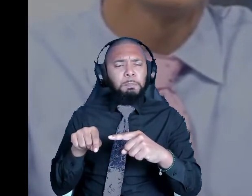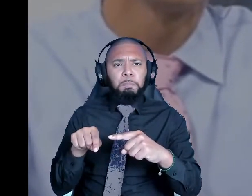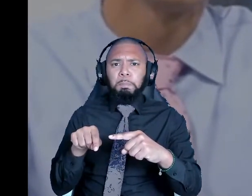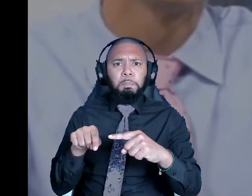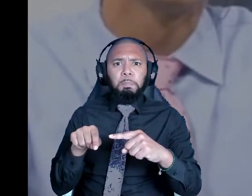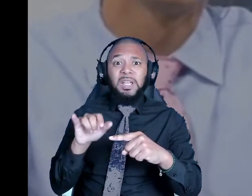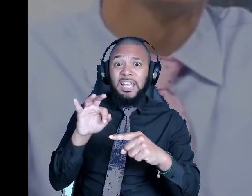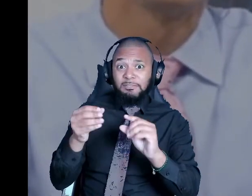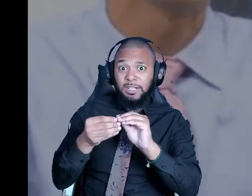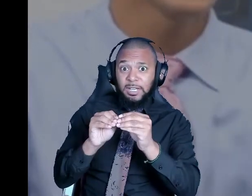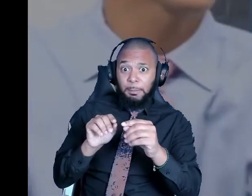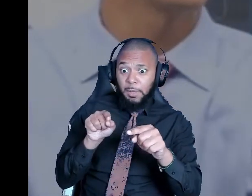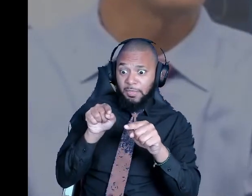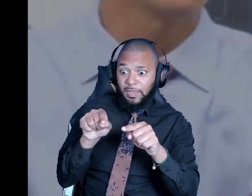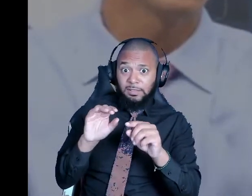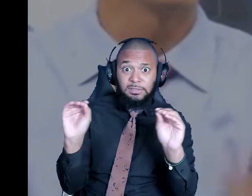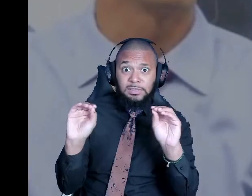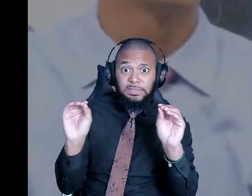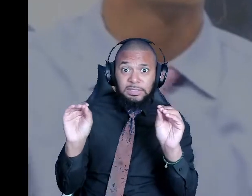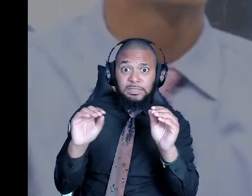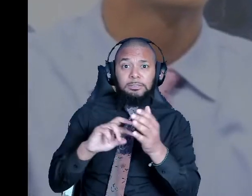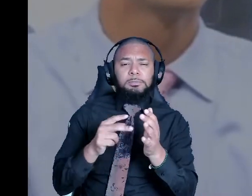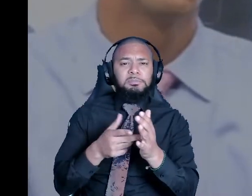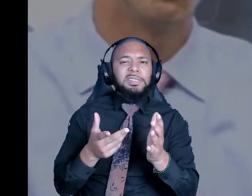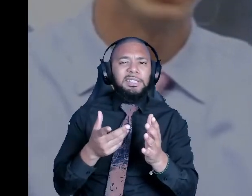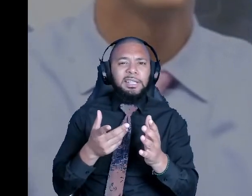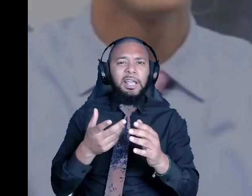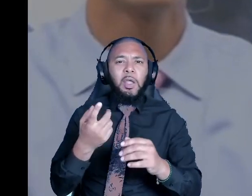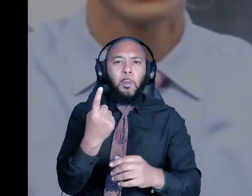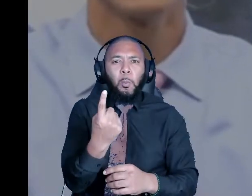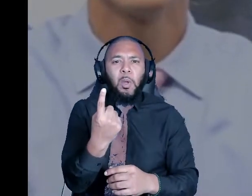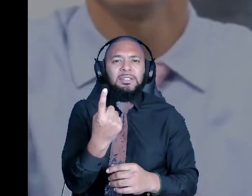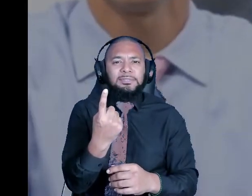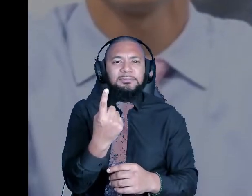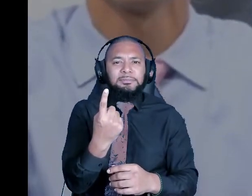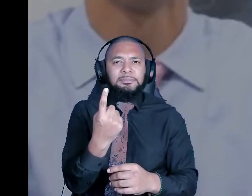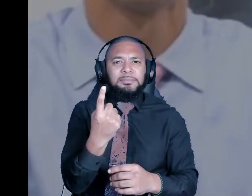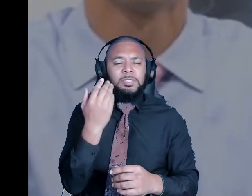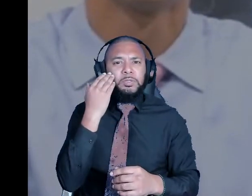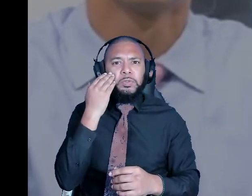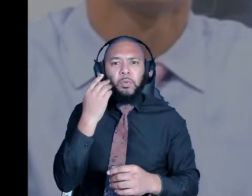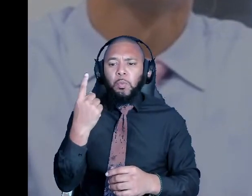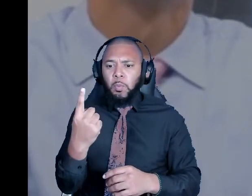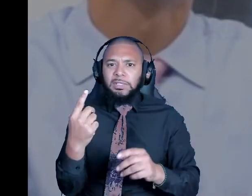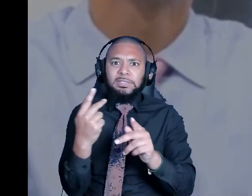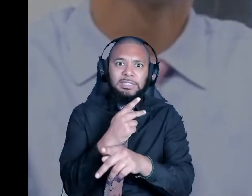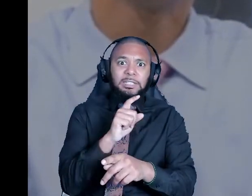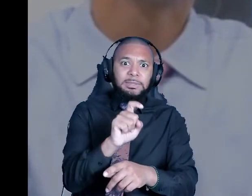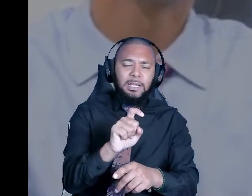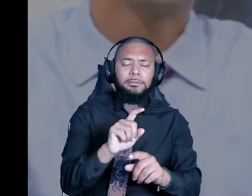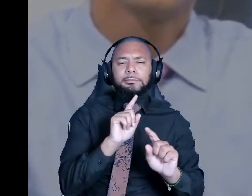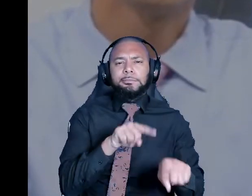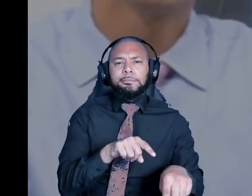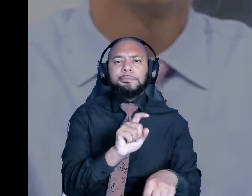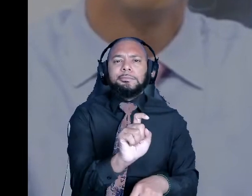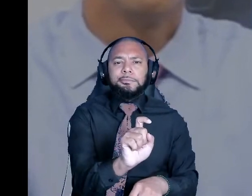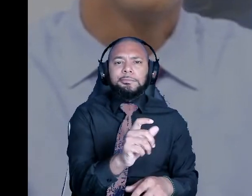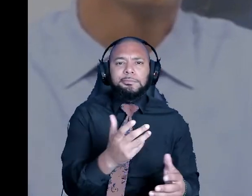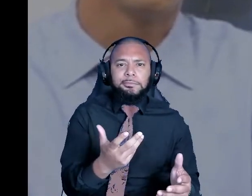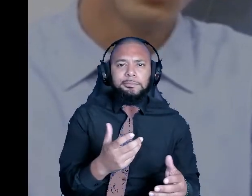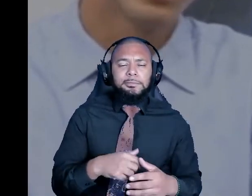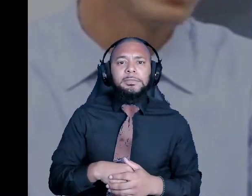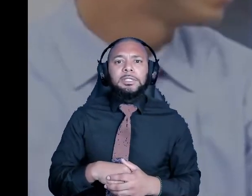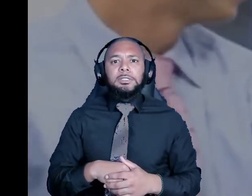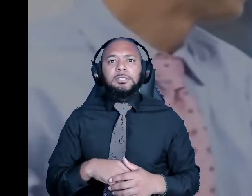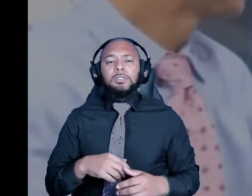on x, it's actually a 1. 1 times x is x. So the slope is 1